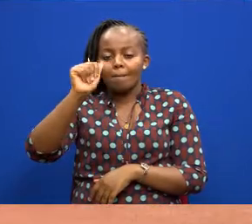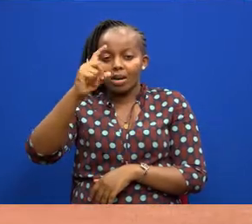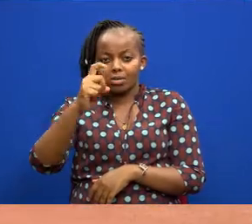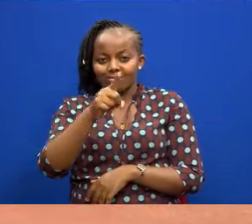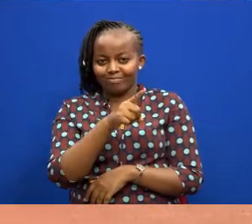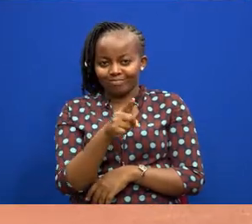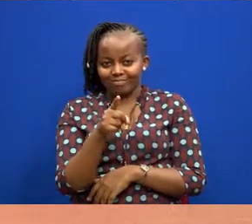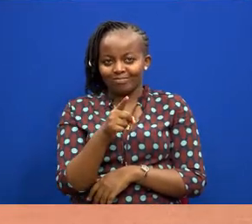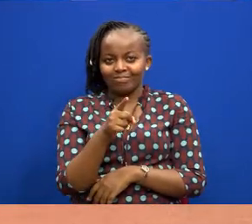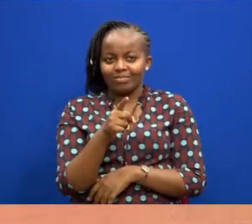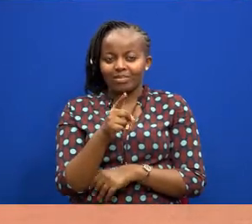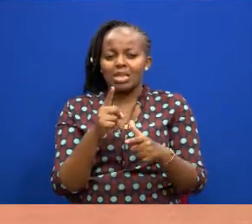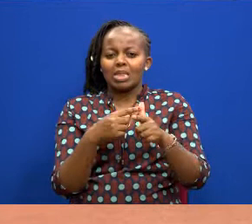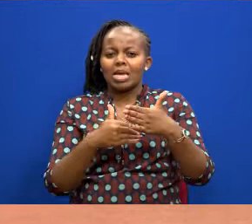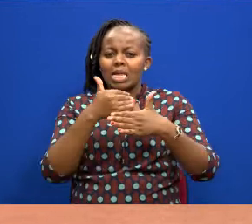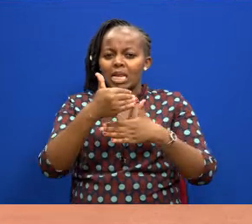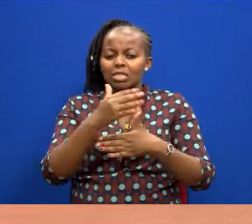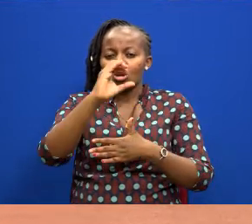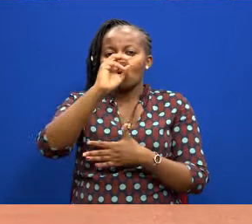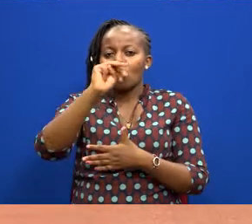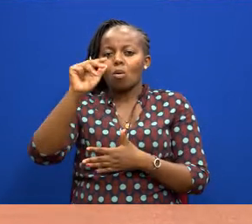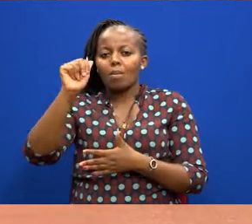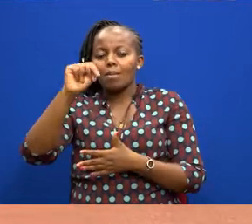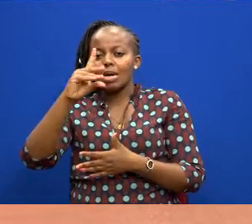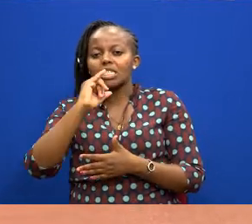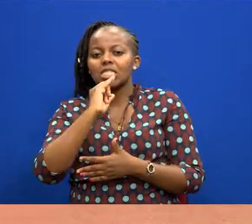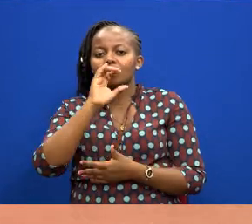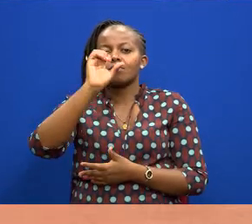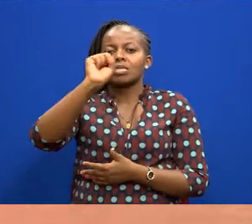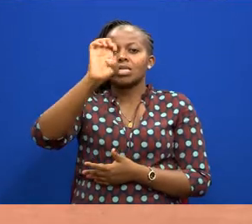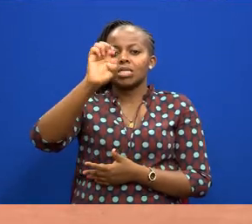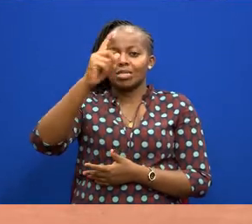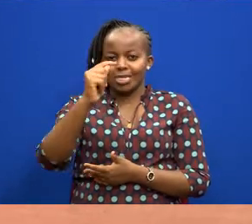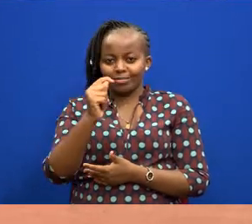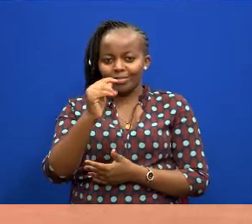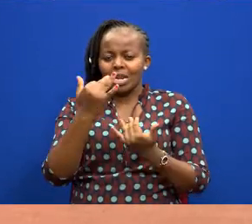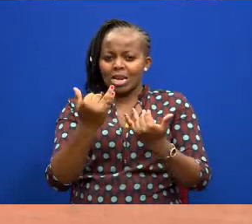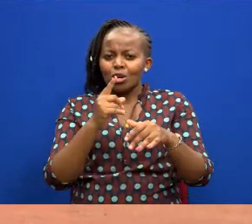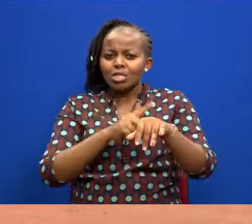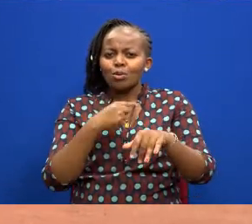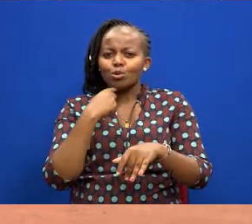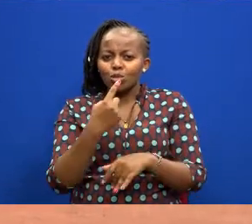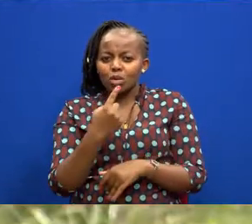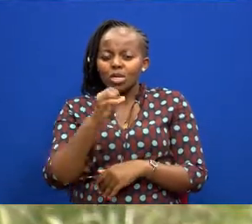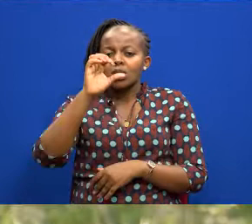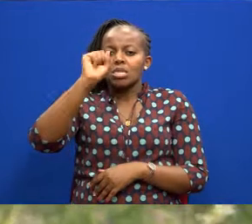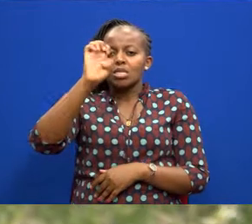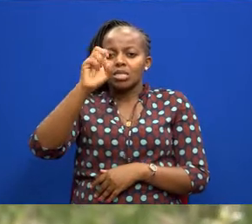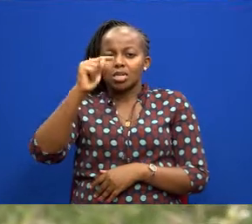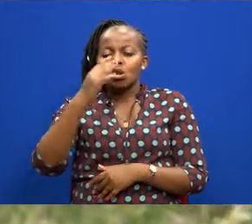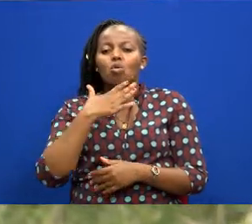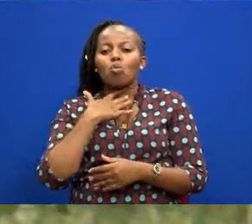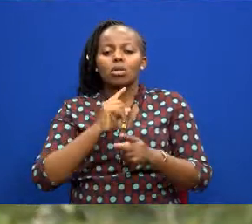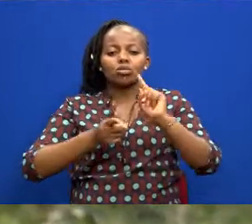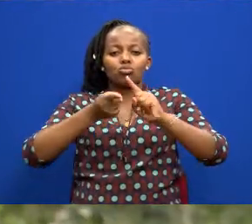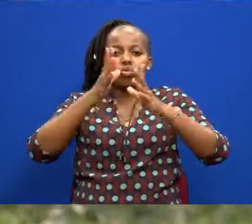on your mark, the next command is set. At this position, we want